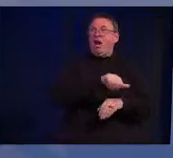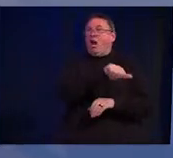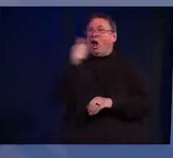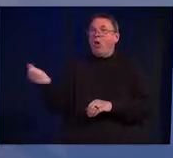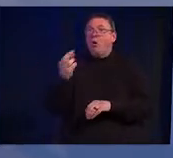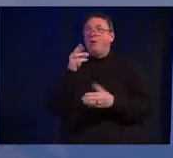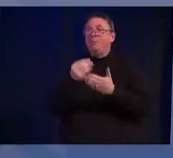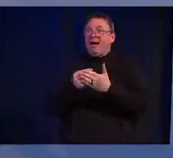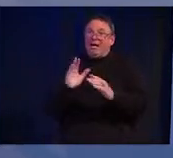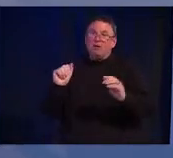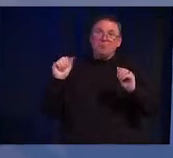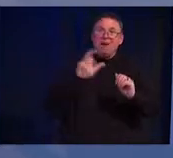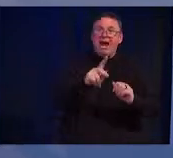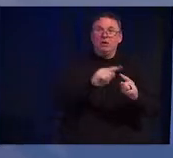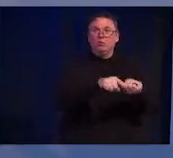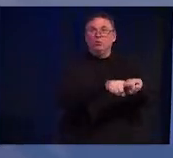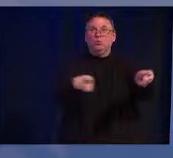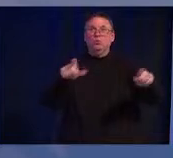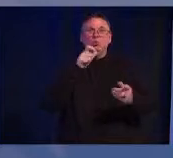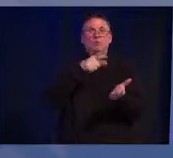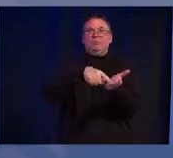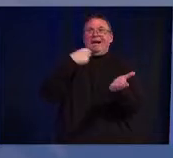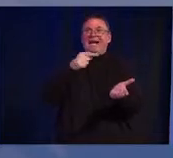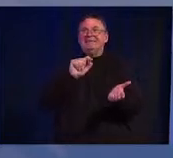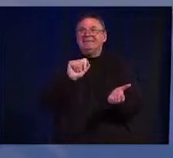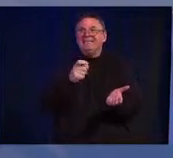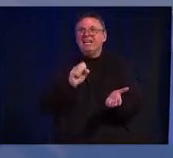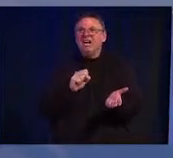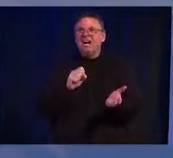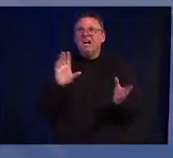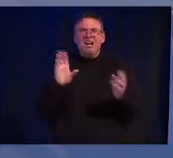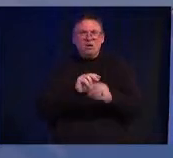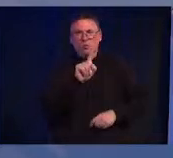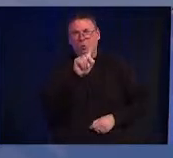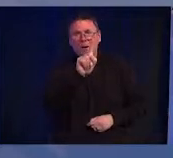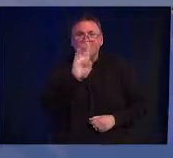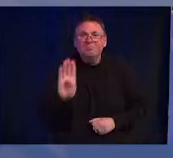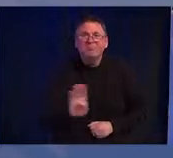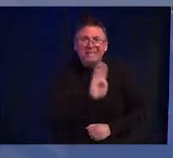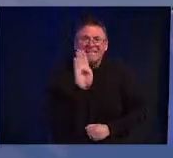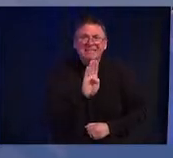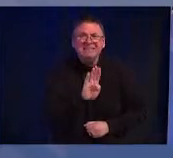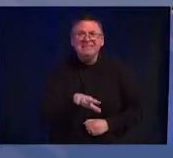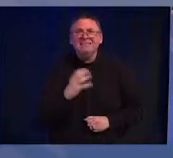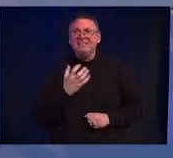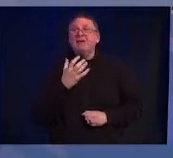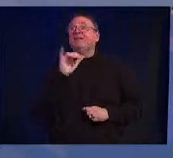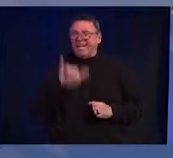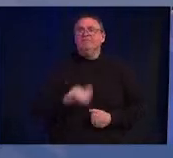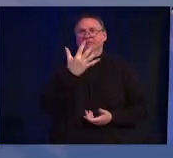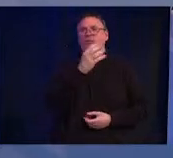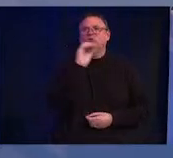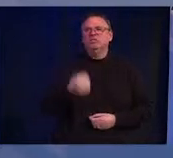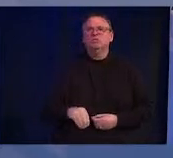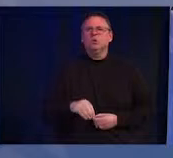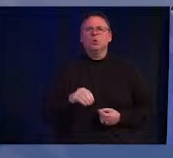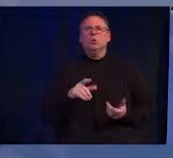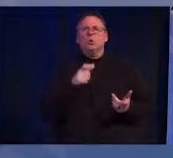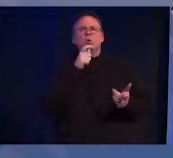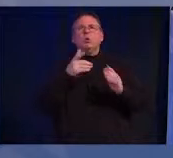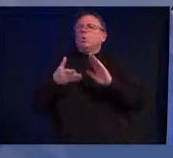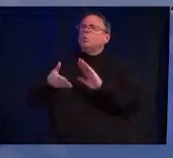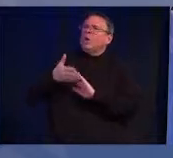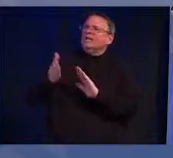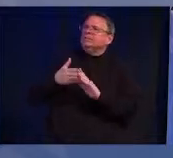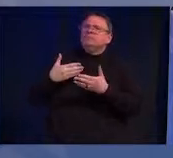to the taxpayer, that is $1 billion. And regardless of who's been running it, that can be pared